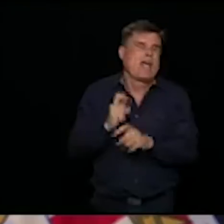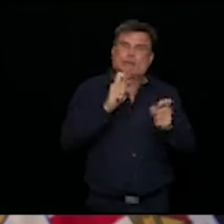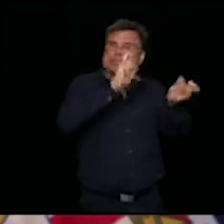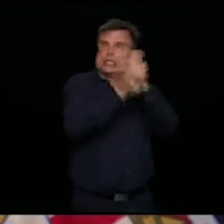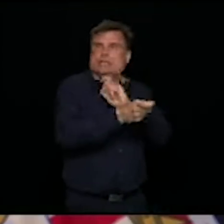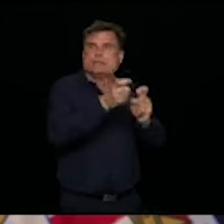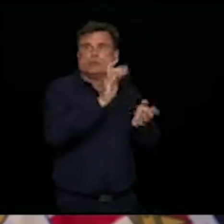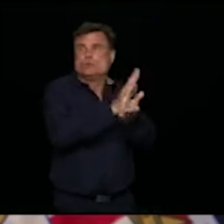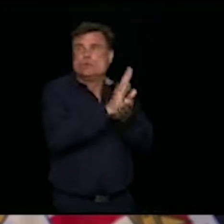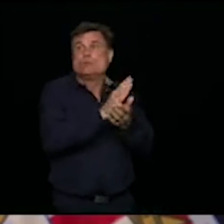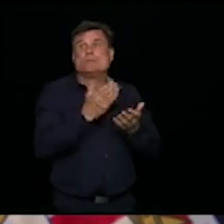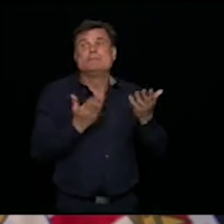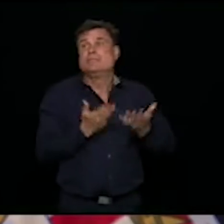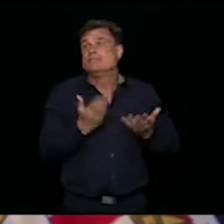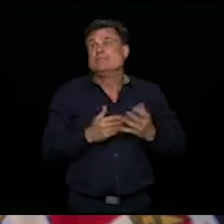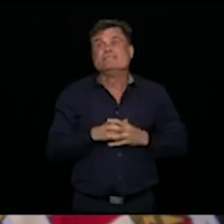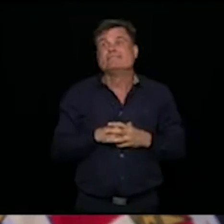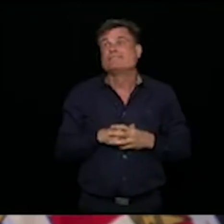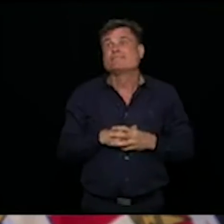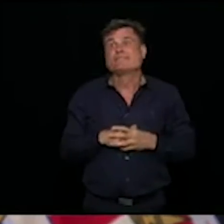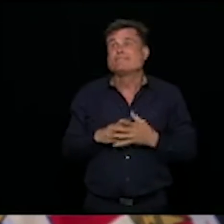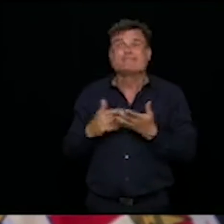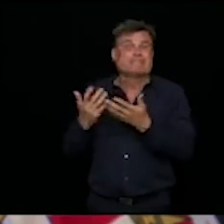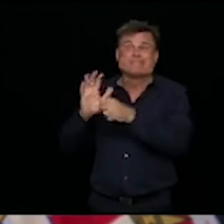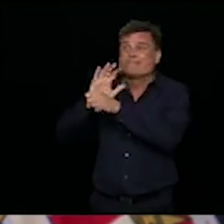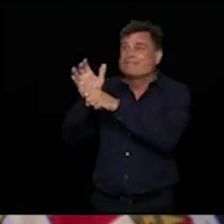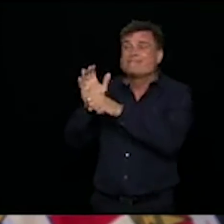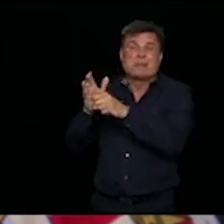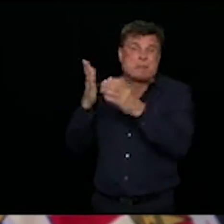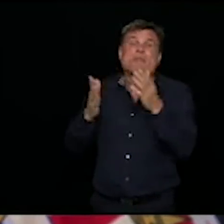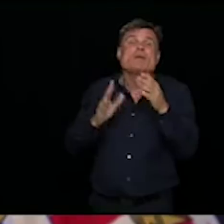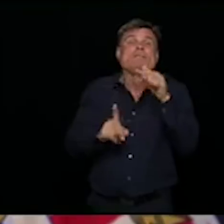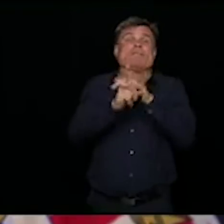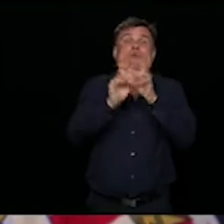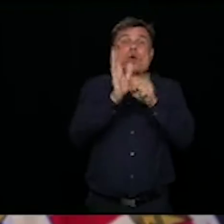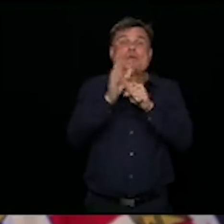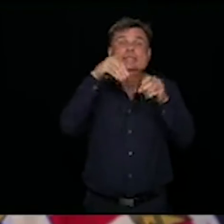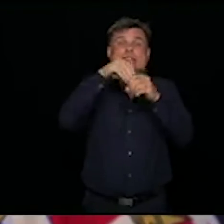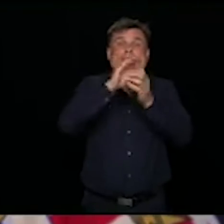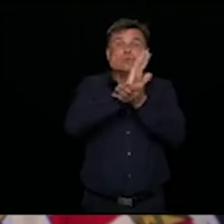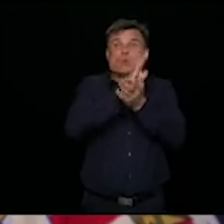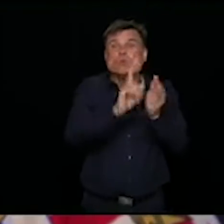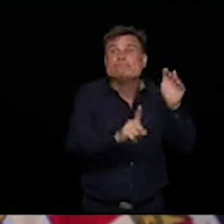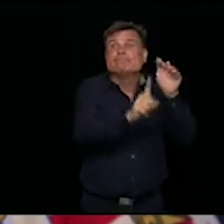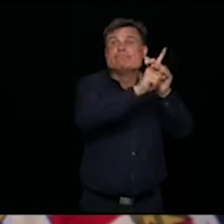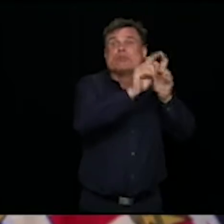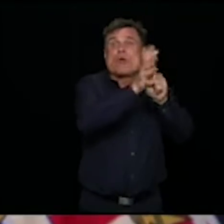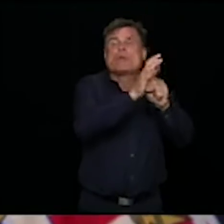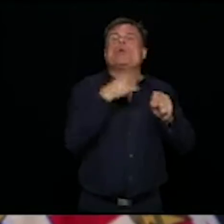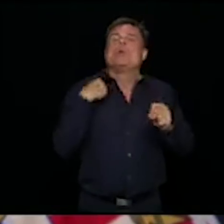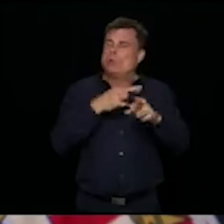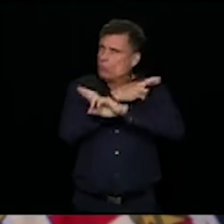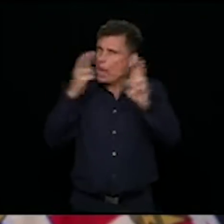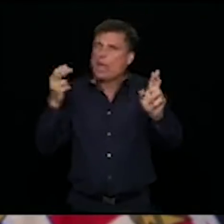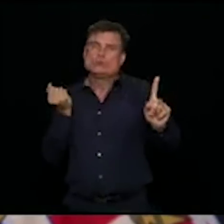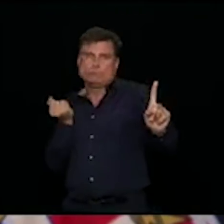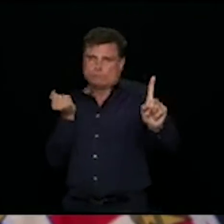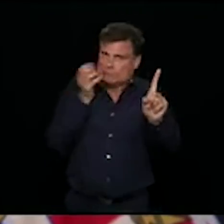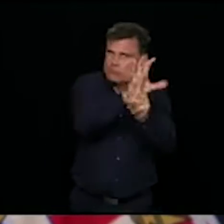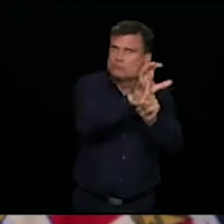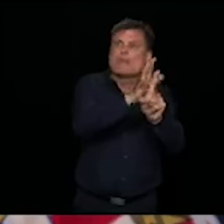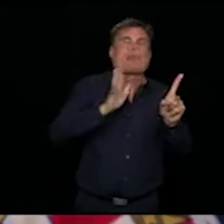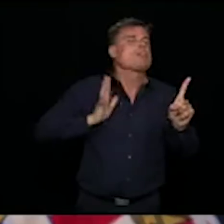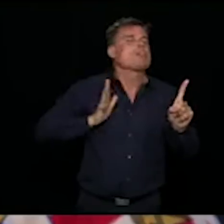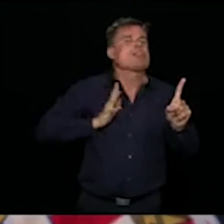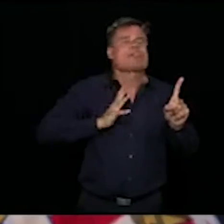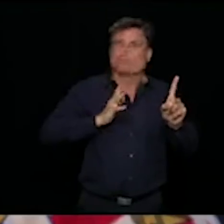We do know that cases may occur, and we in public health The school health officers will be there and will